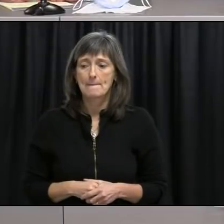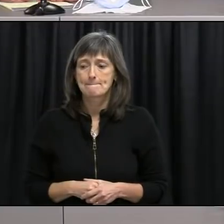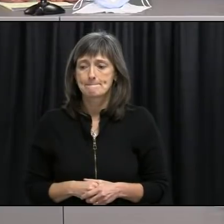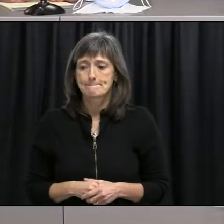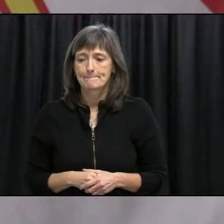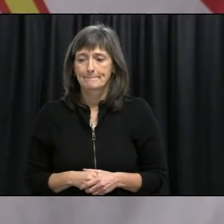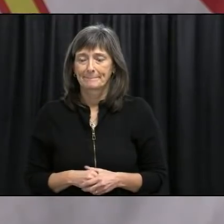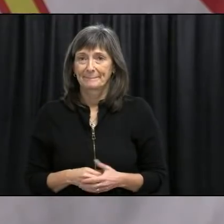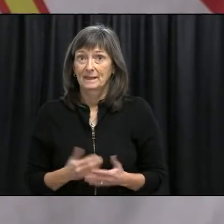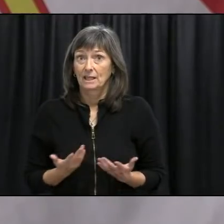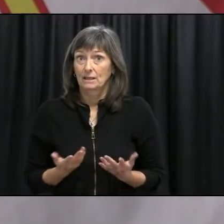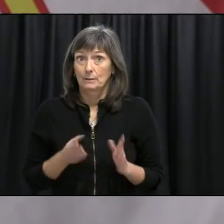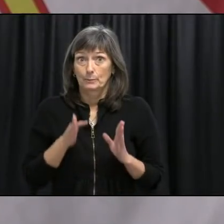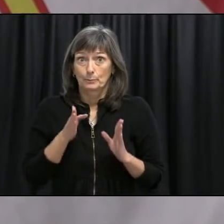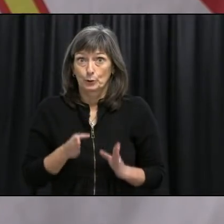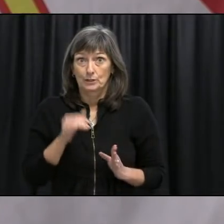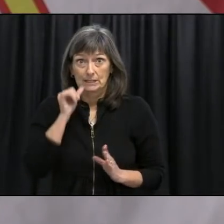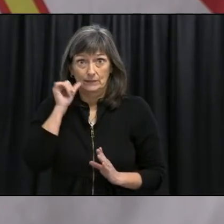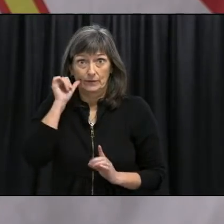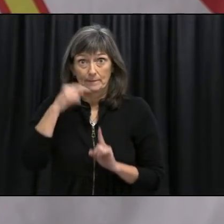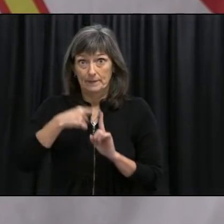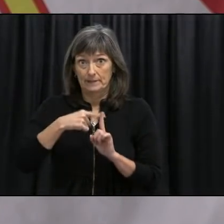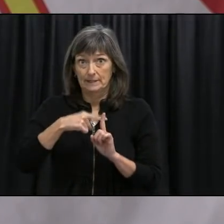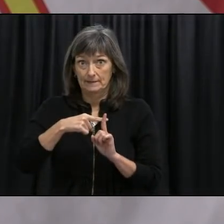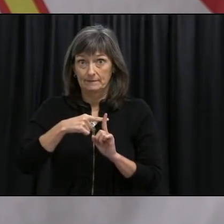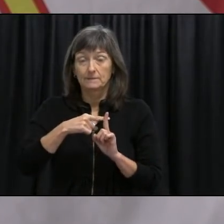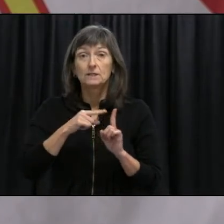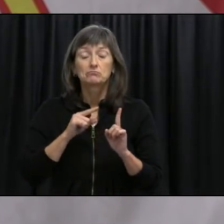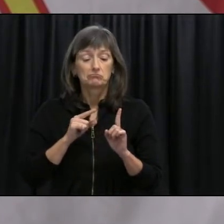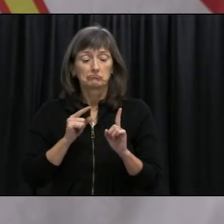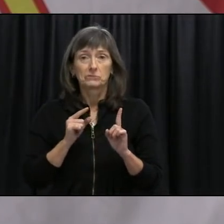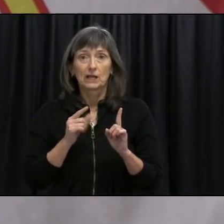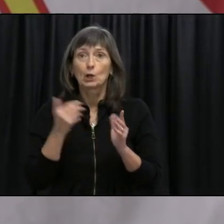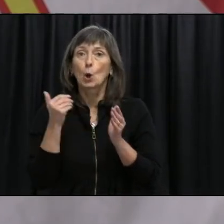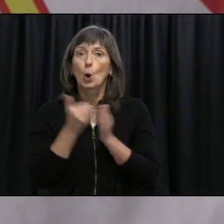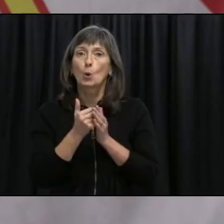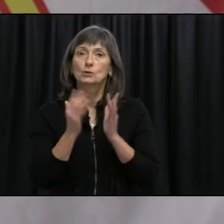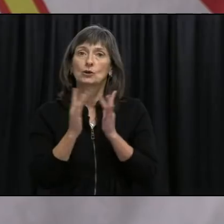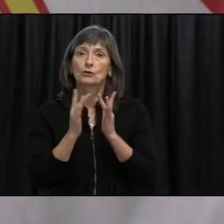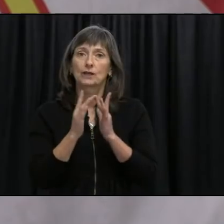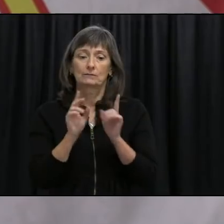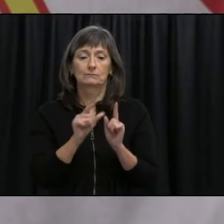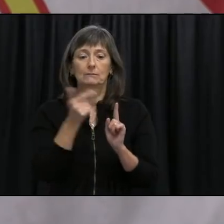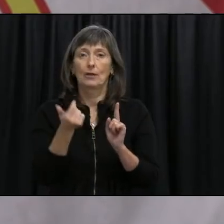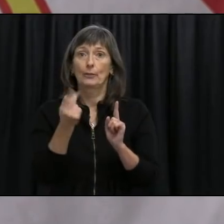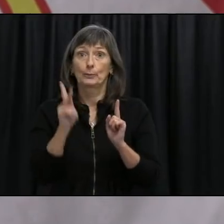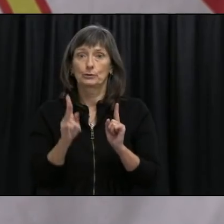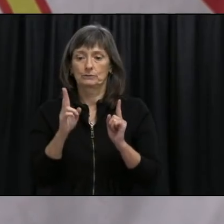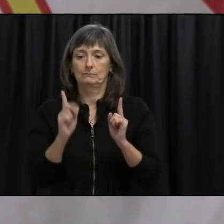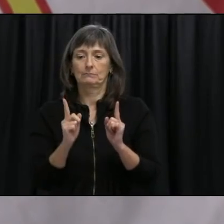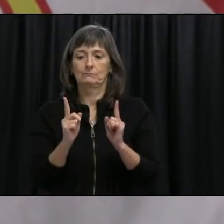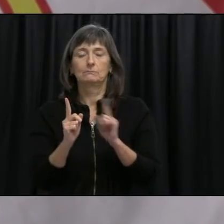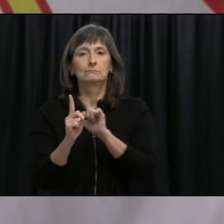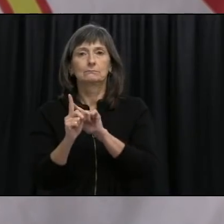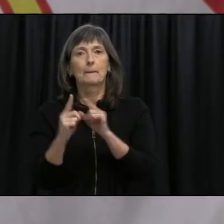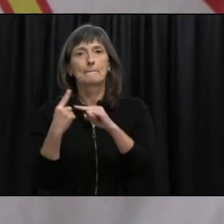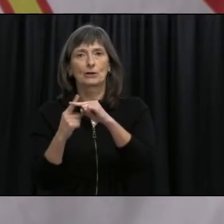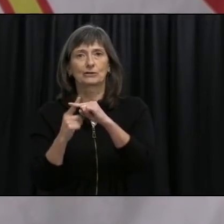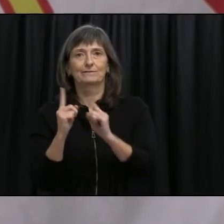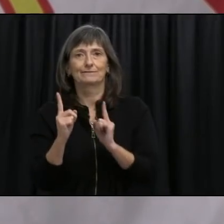So the person yesterday was a contact of a traveler who has subsequently tested